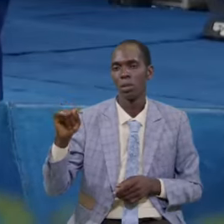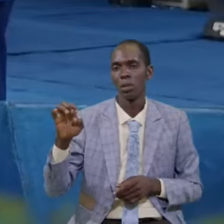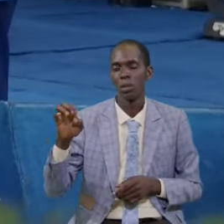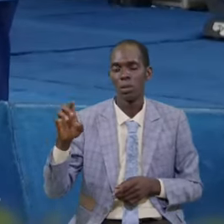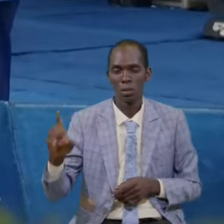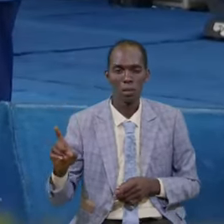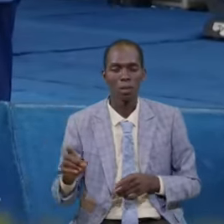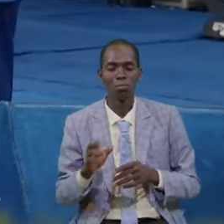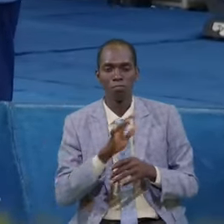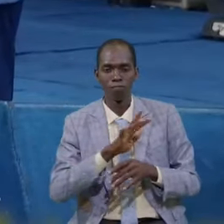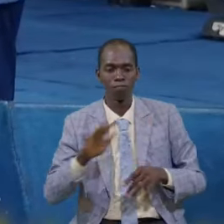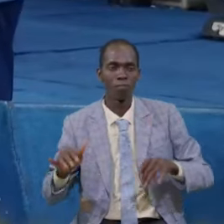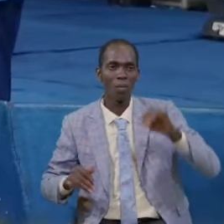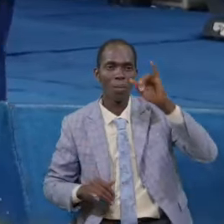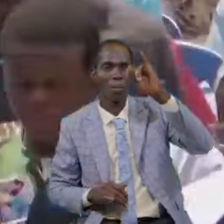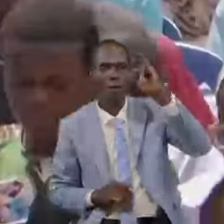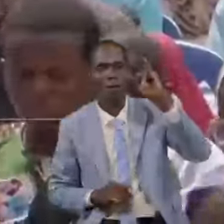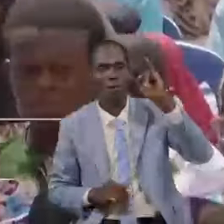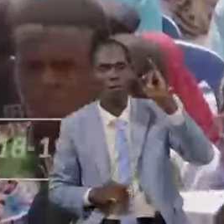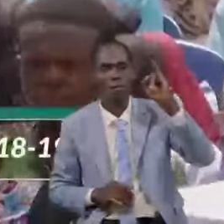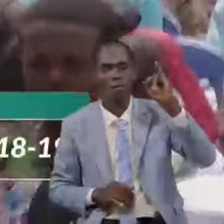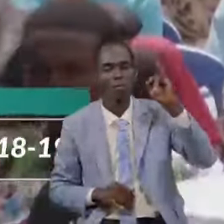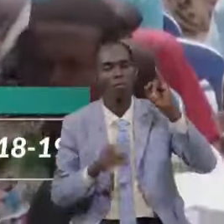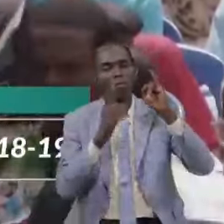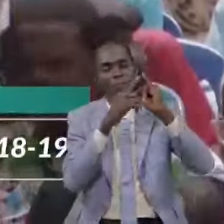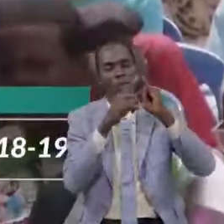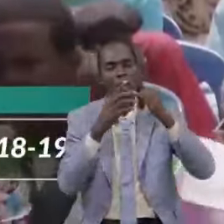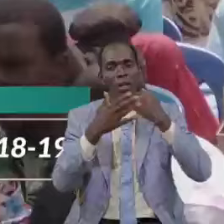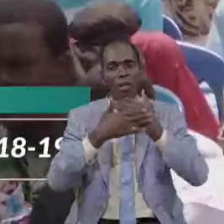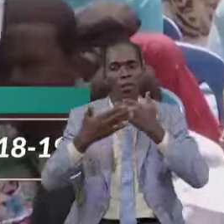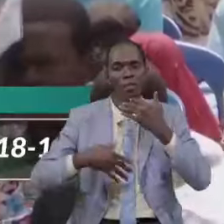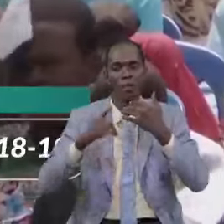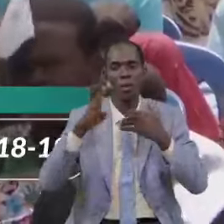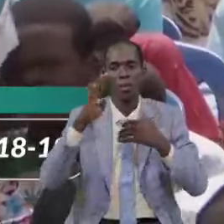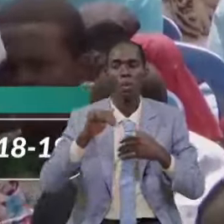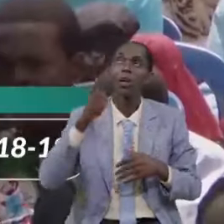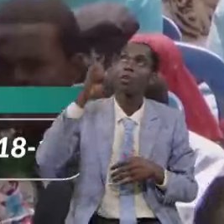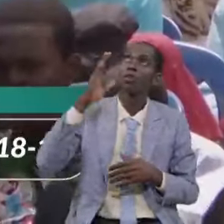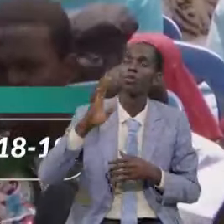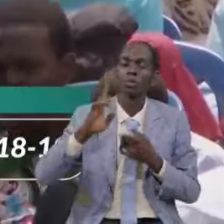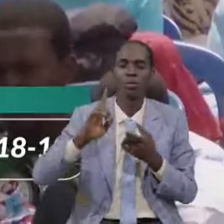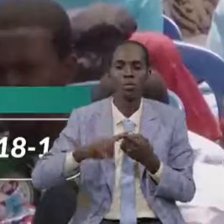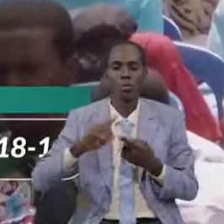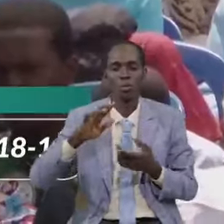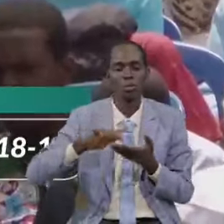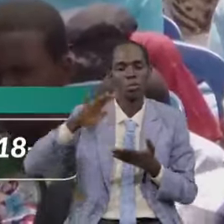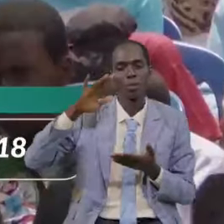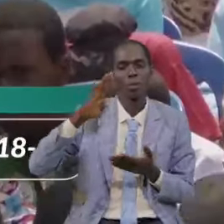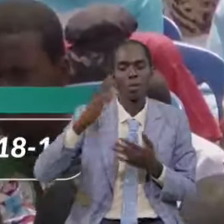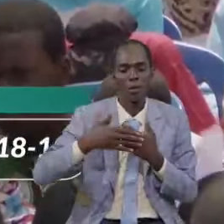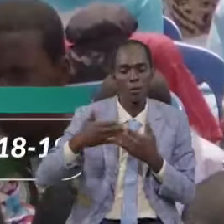I, invited by God to glory. Invited by God to